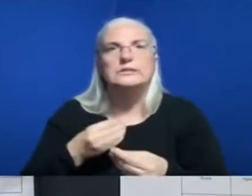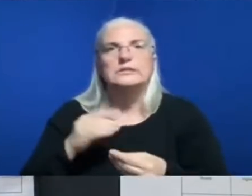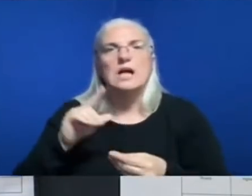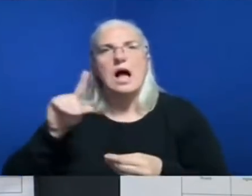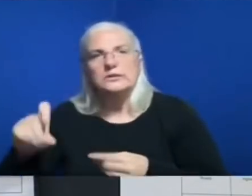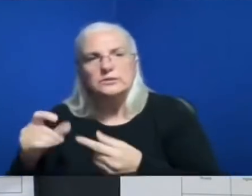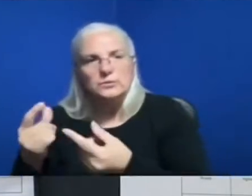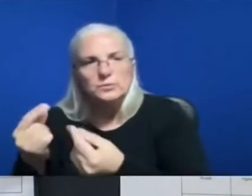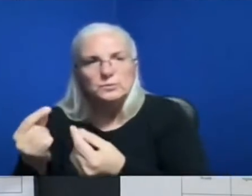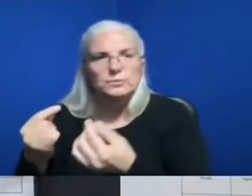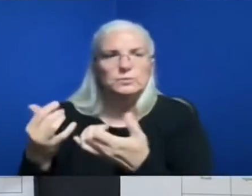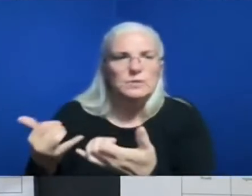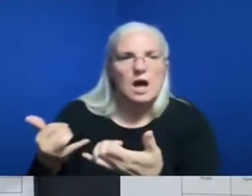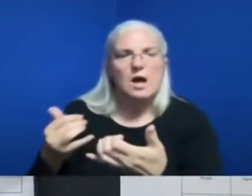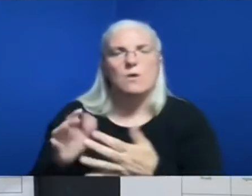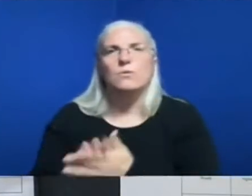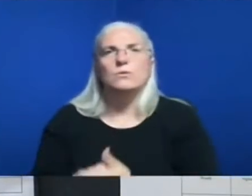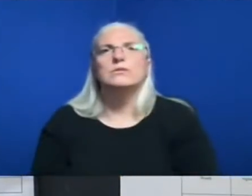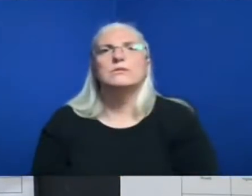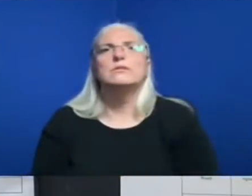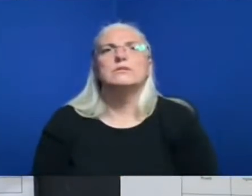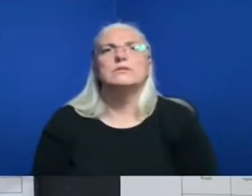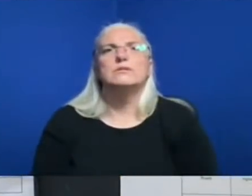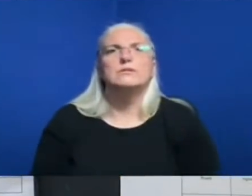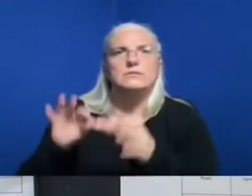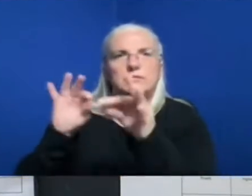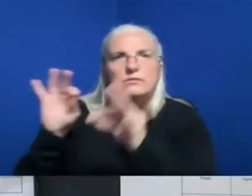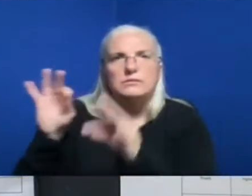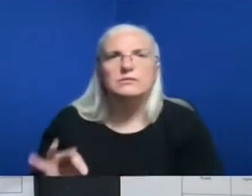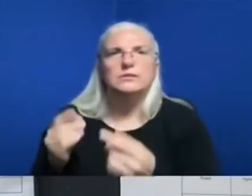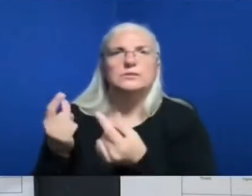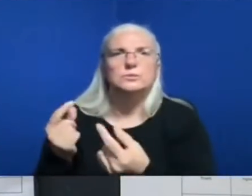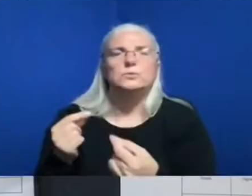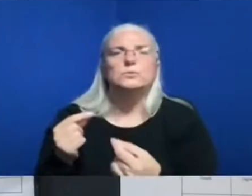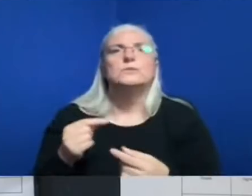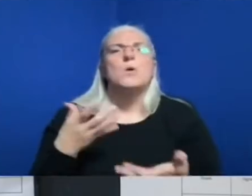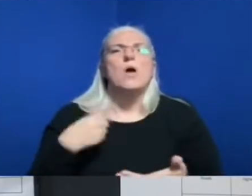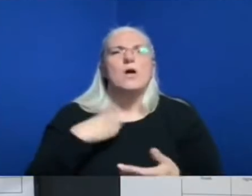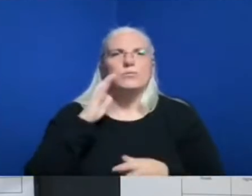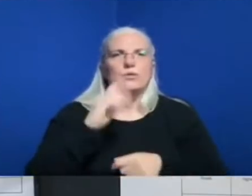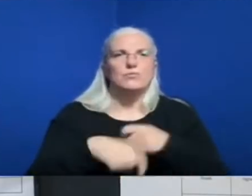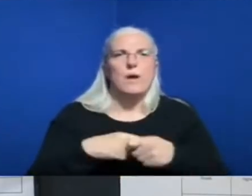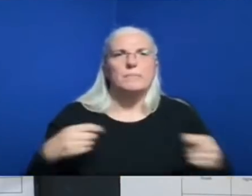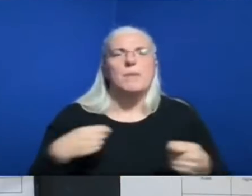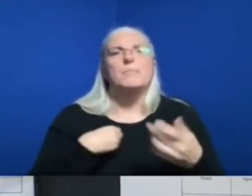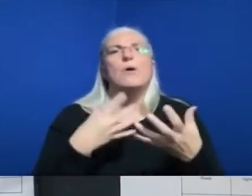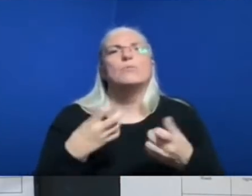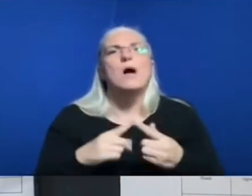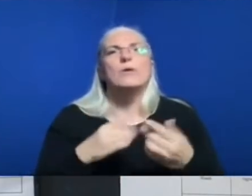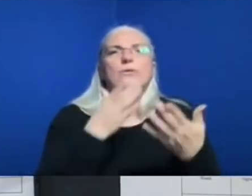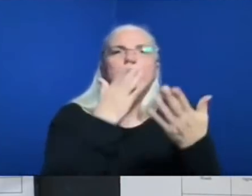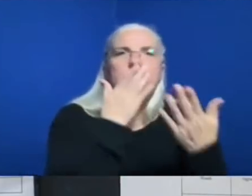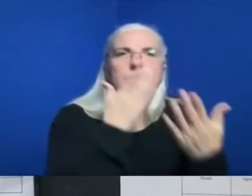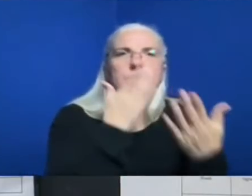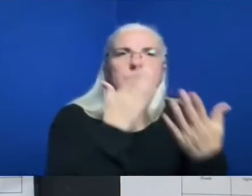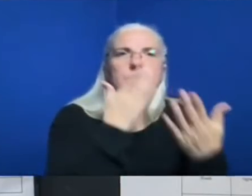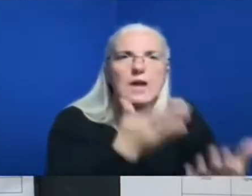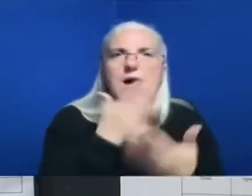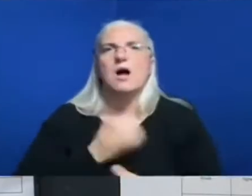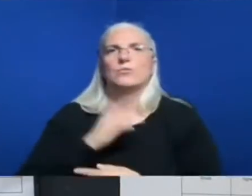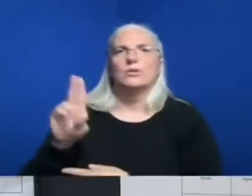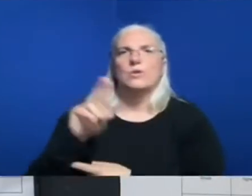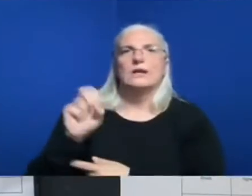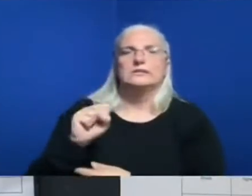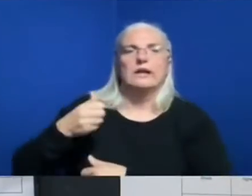In closing, I want to extend my thoughts and prayers to our U.S. military troops who are overseas and those that are working this fire